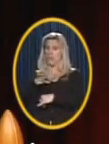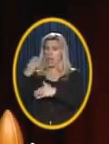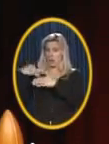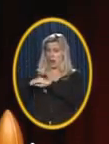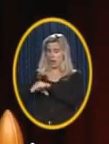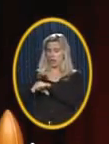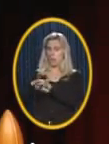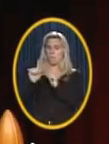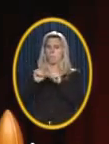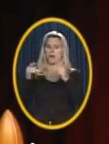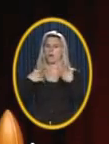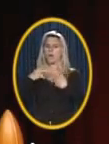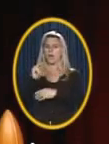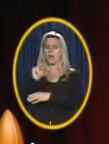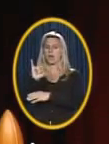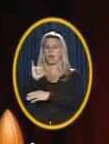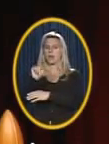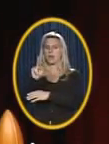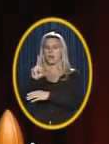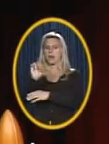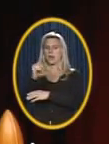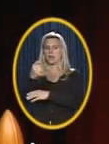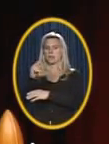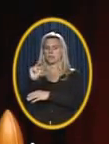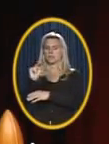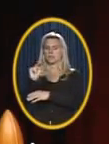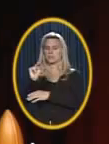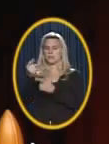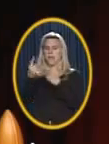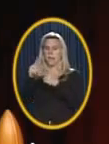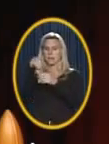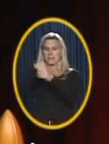nitrogen purge going on in the aft. And